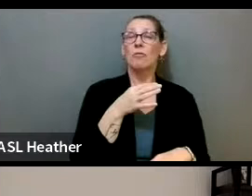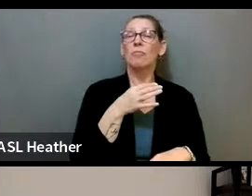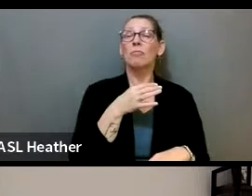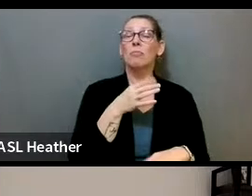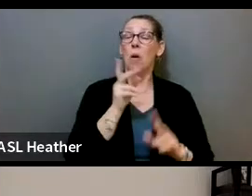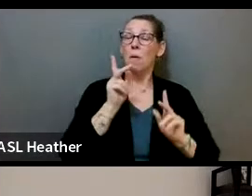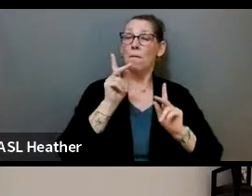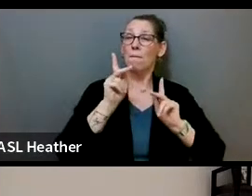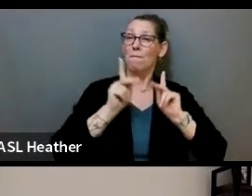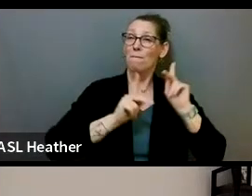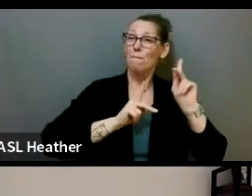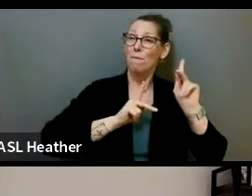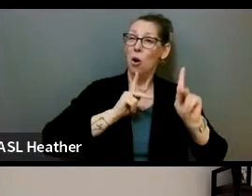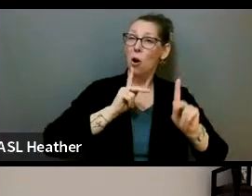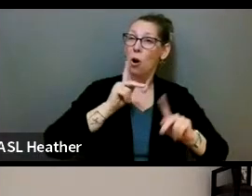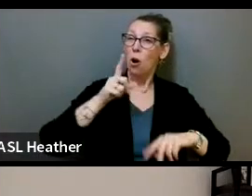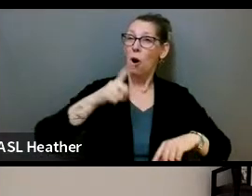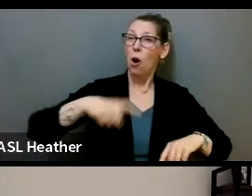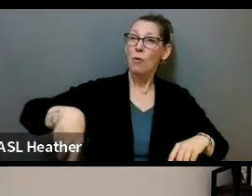folks really were